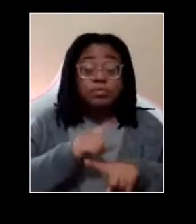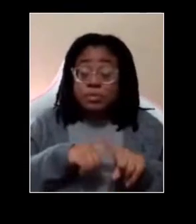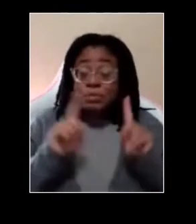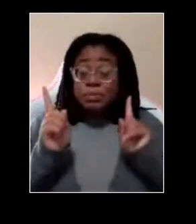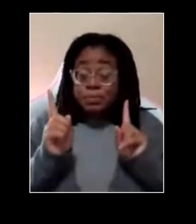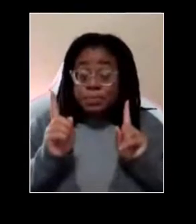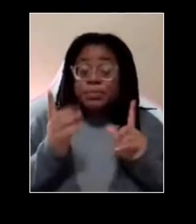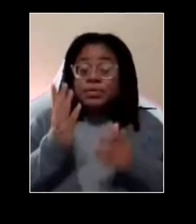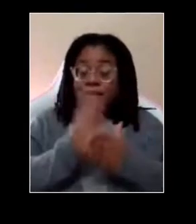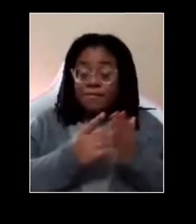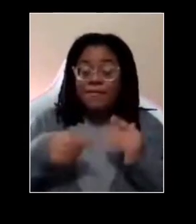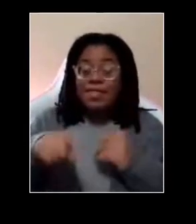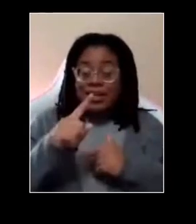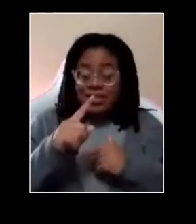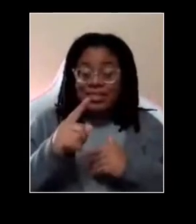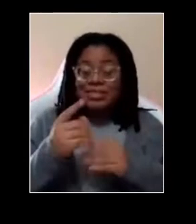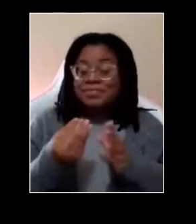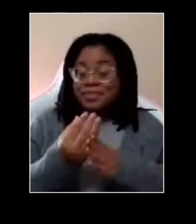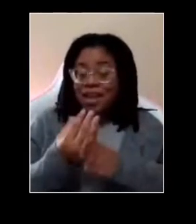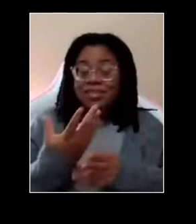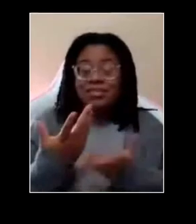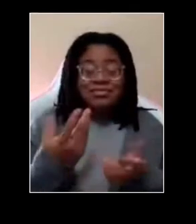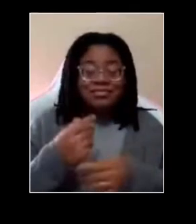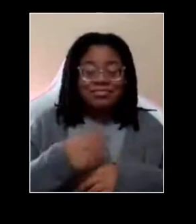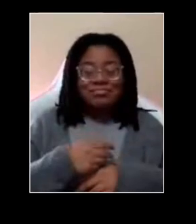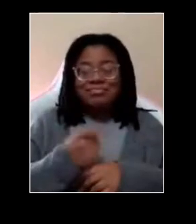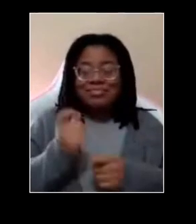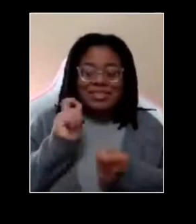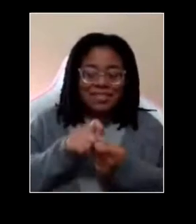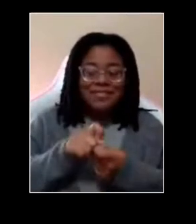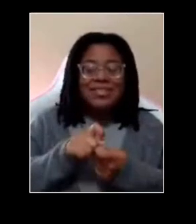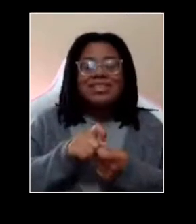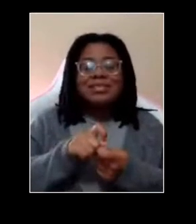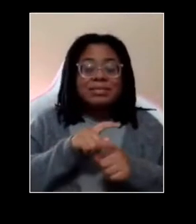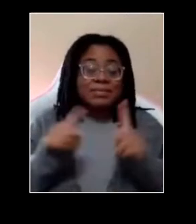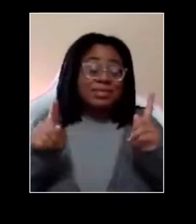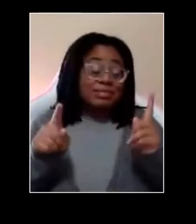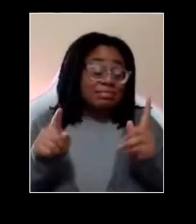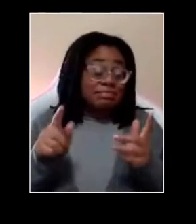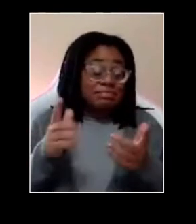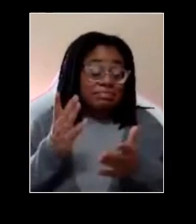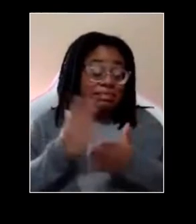Some of these species, very species specific, but some might see